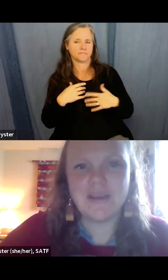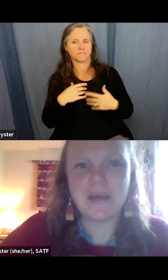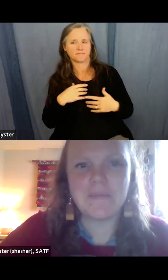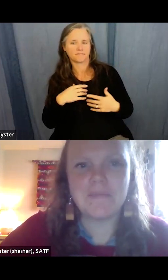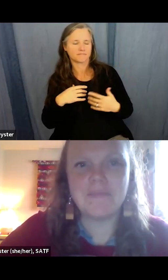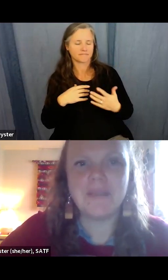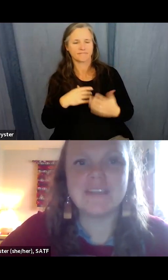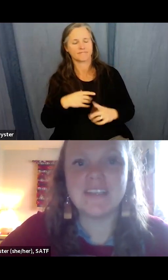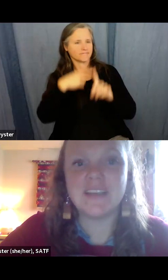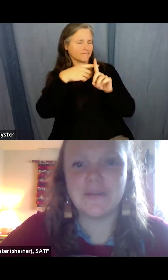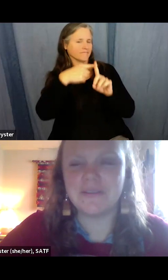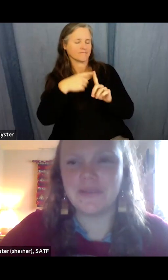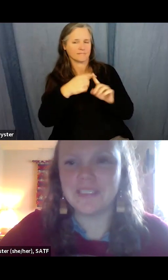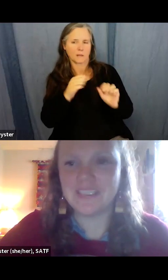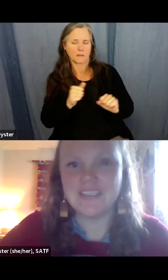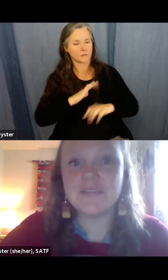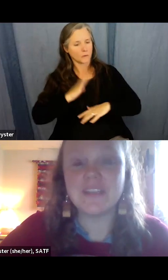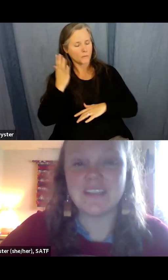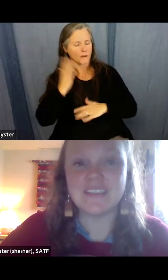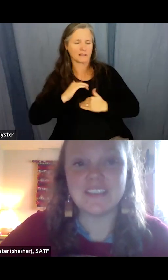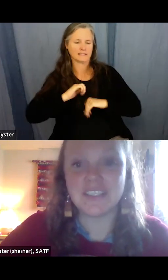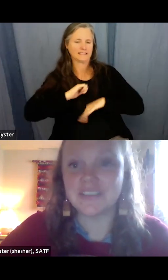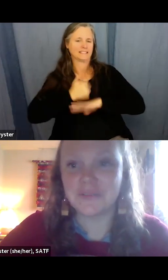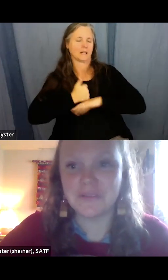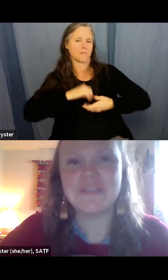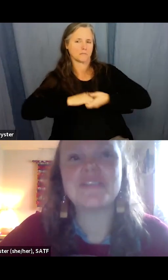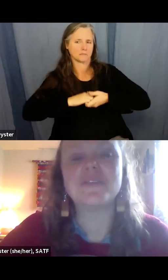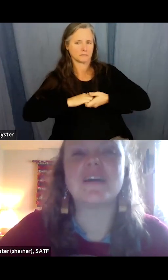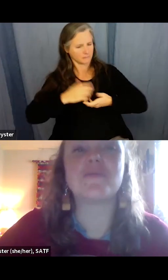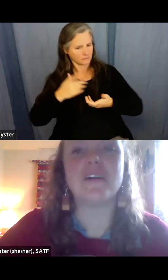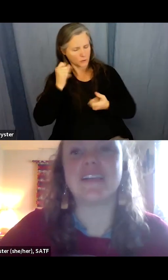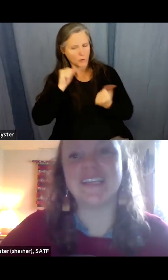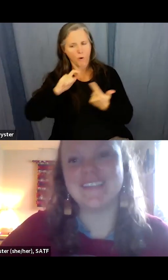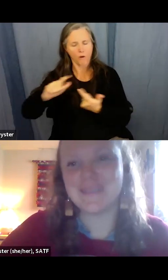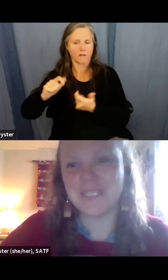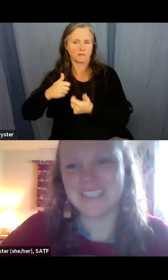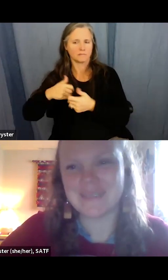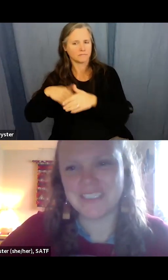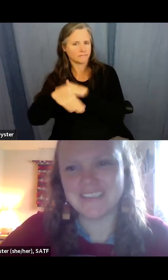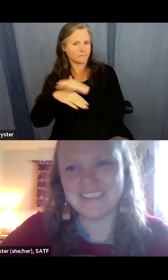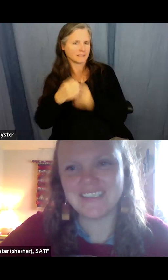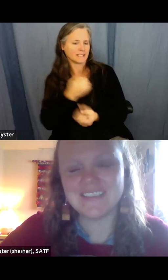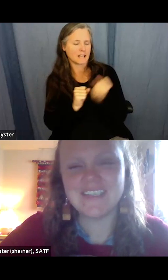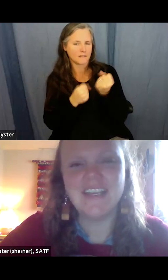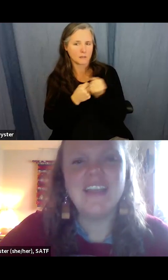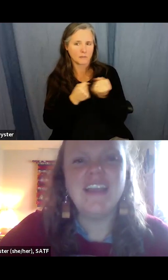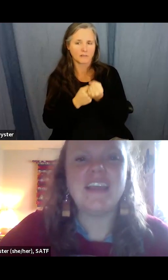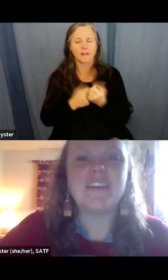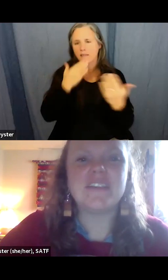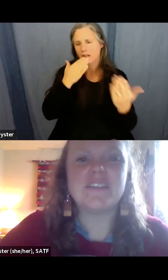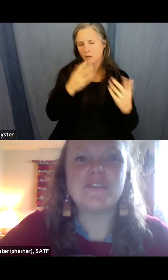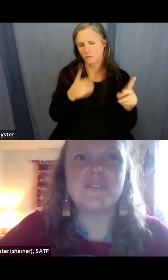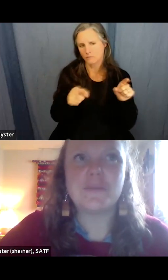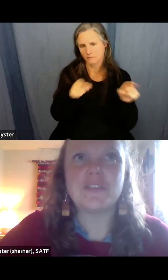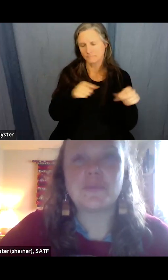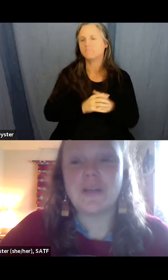talk because I agree with you, Martina. I do think there's a shared goal that we do not want kids to be experiencing this. And